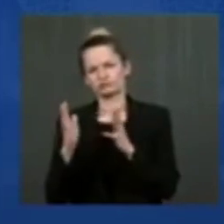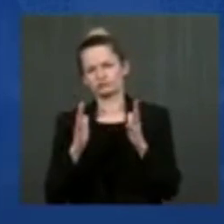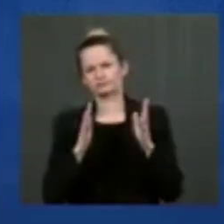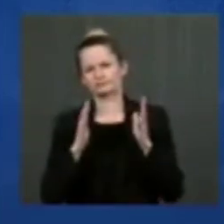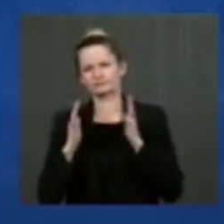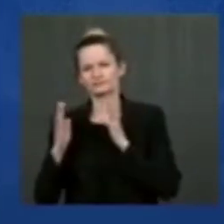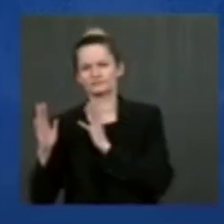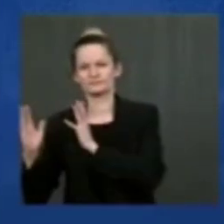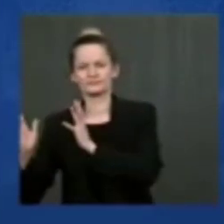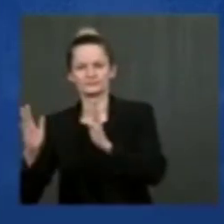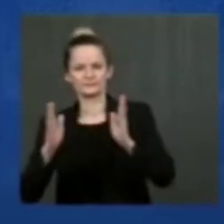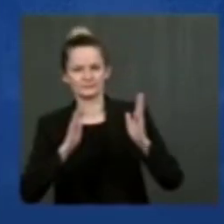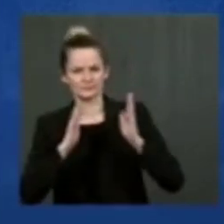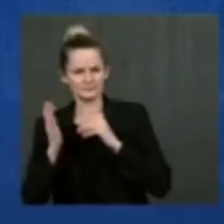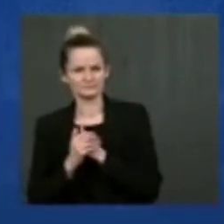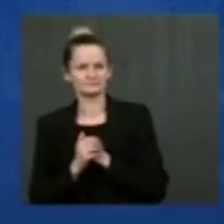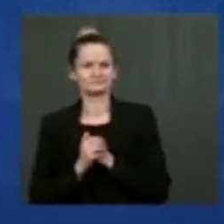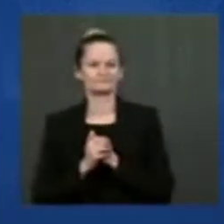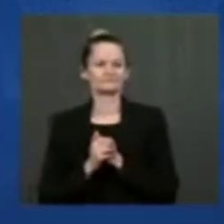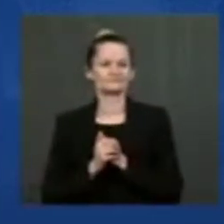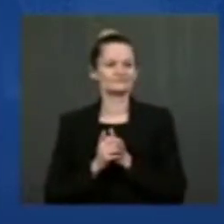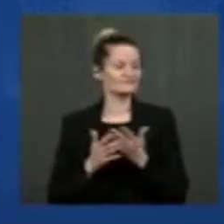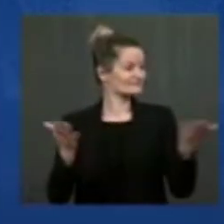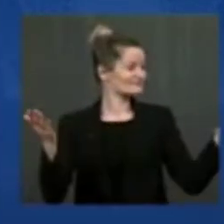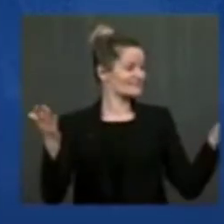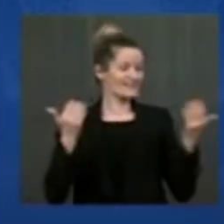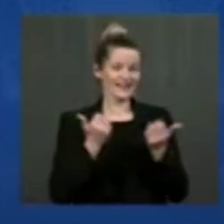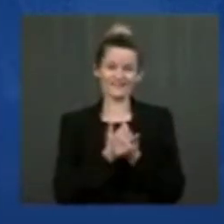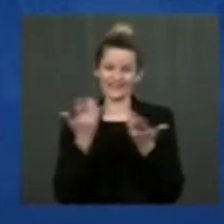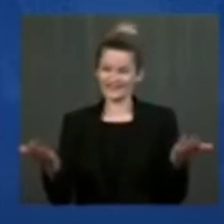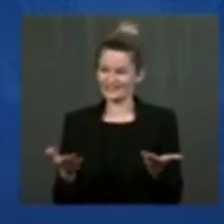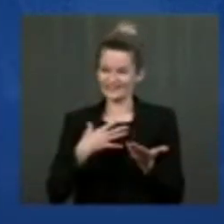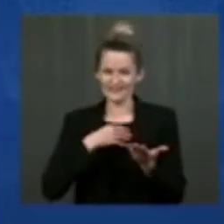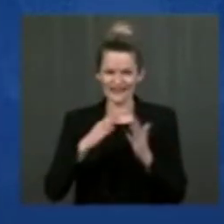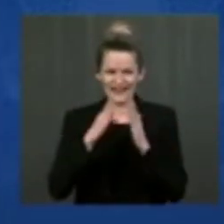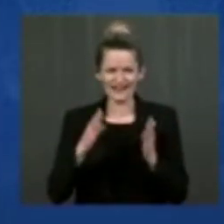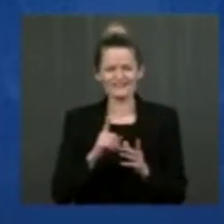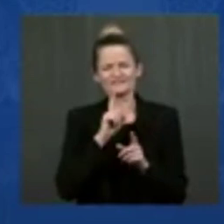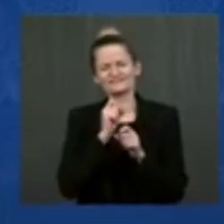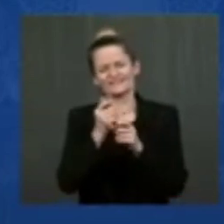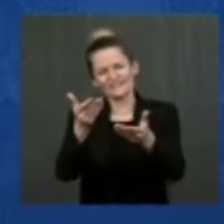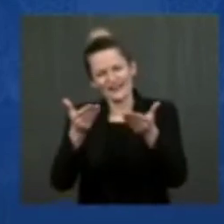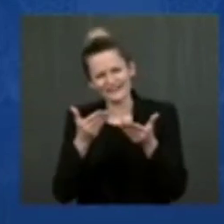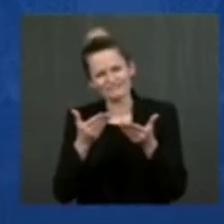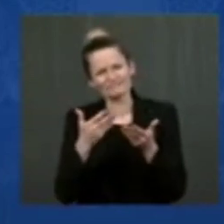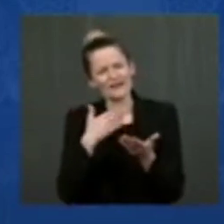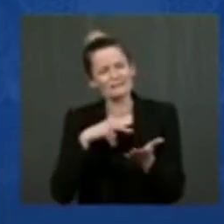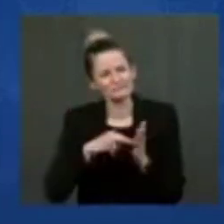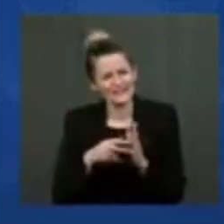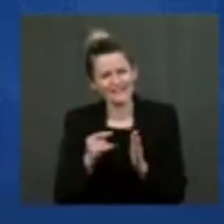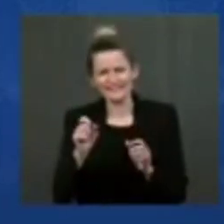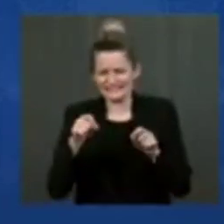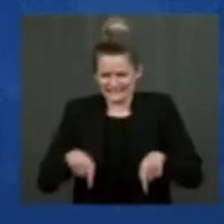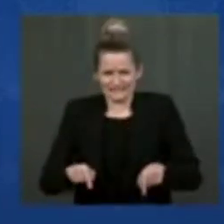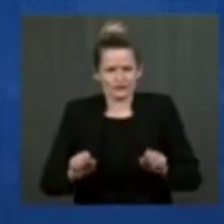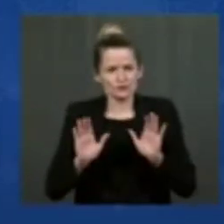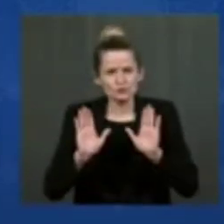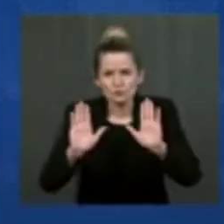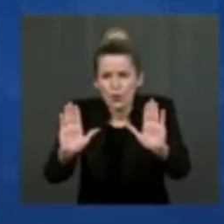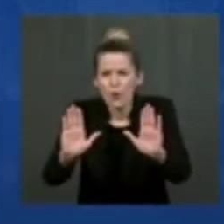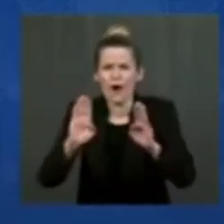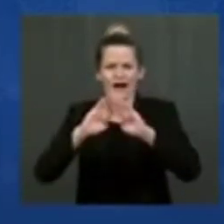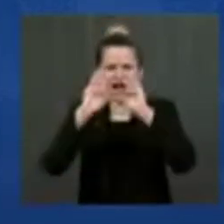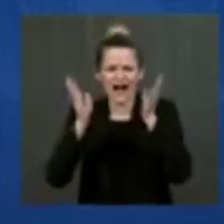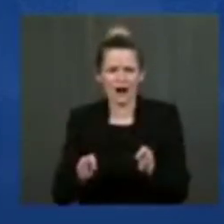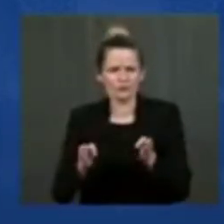And I want to welcome everyone to the White House. And I really mean that. This is your house. It's not hyperbole. It's a fact. This